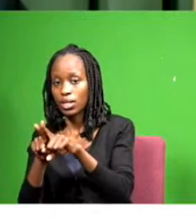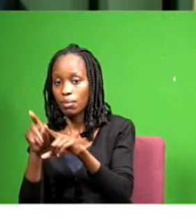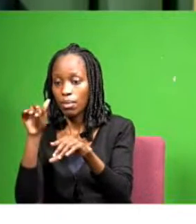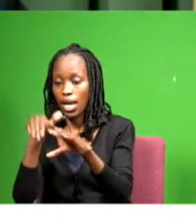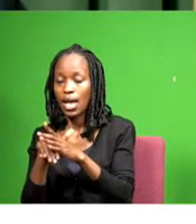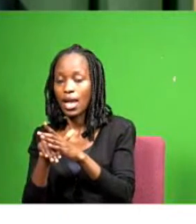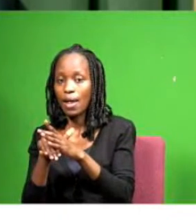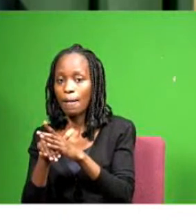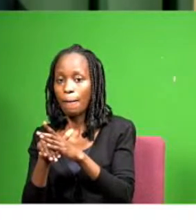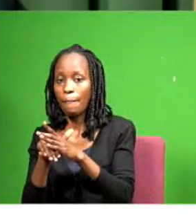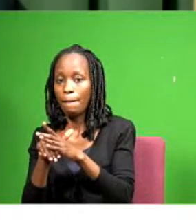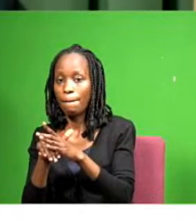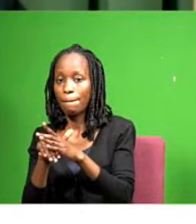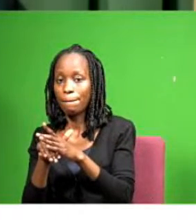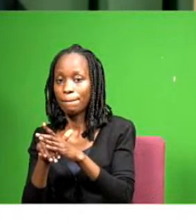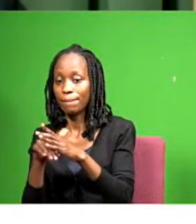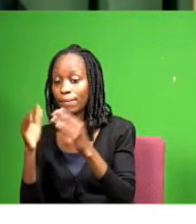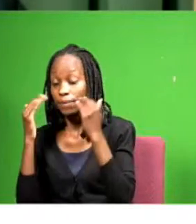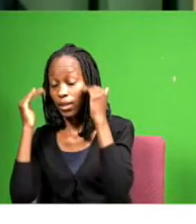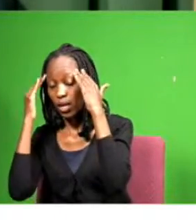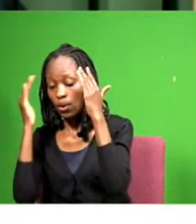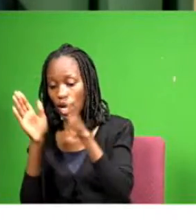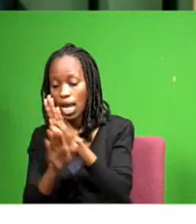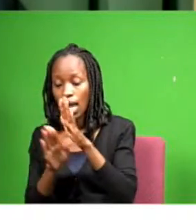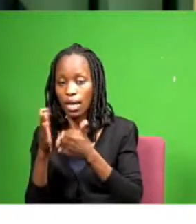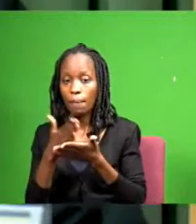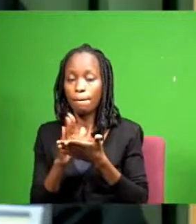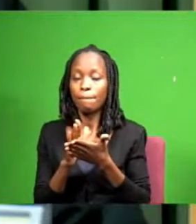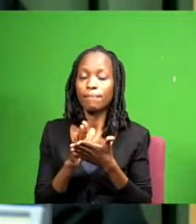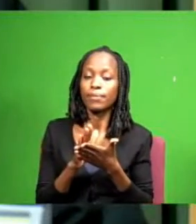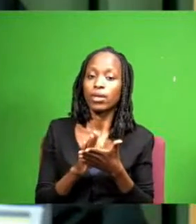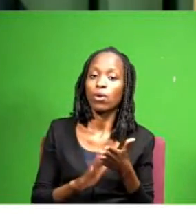judiciary. Under Article